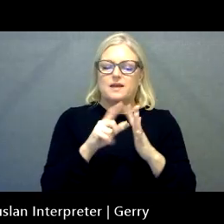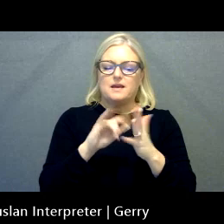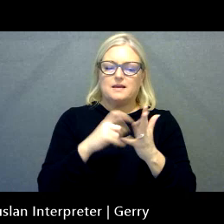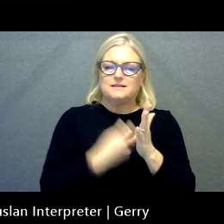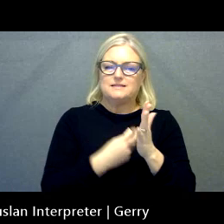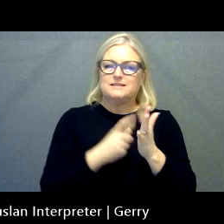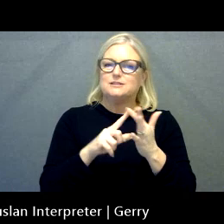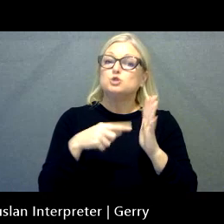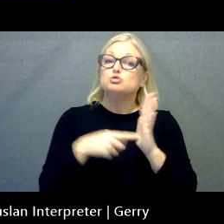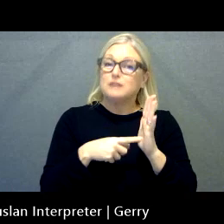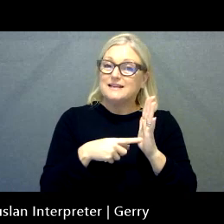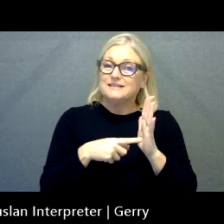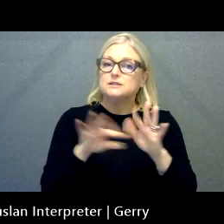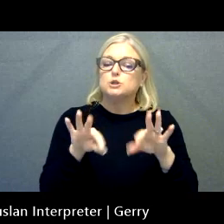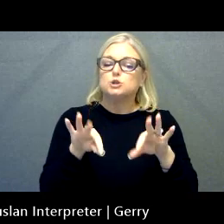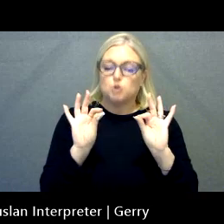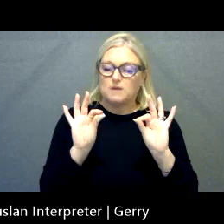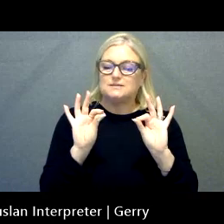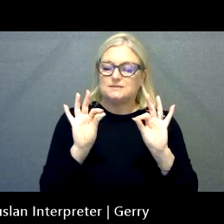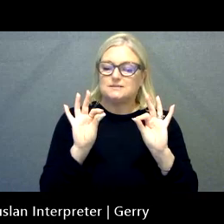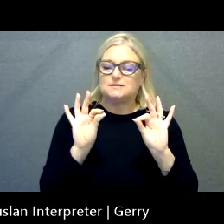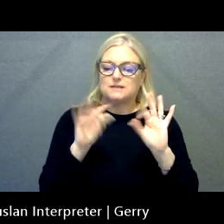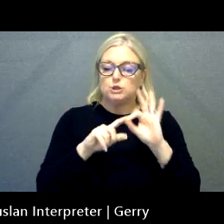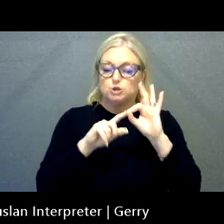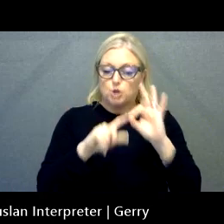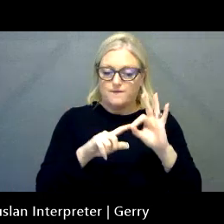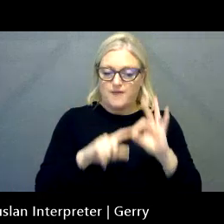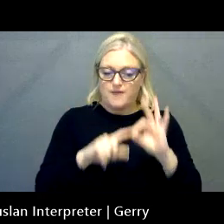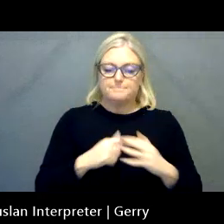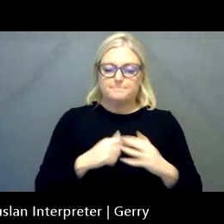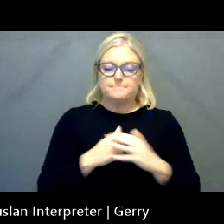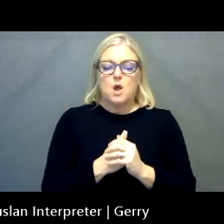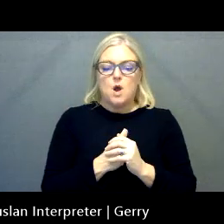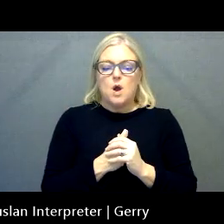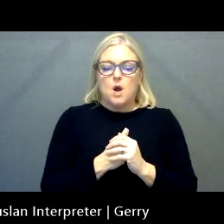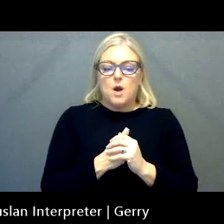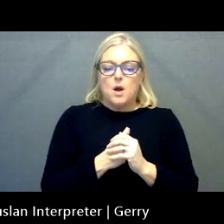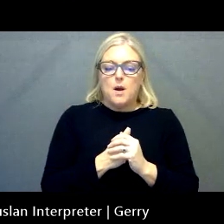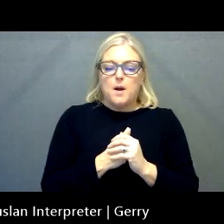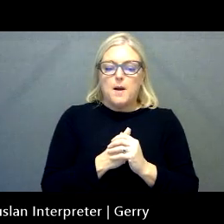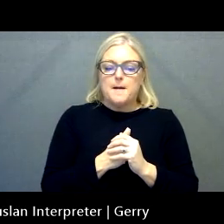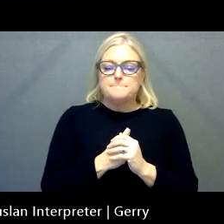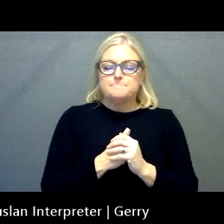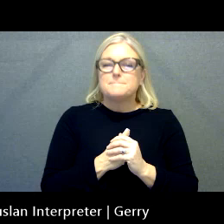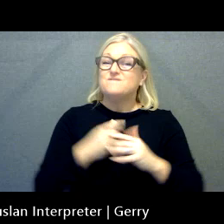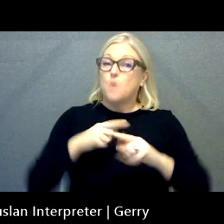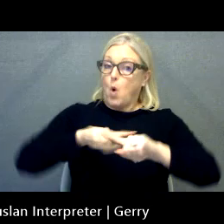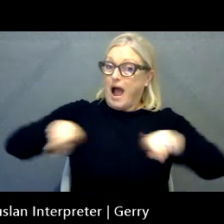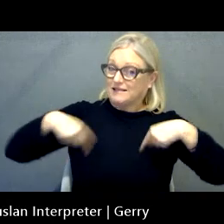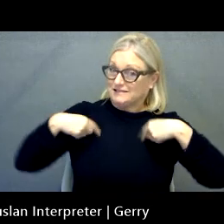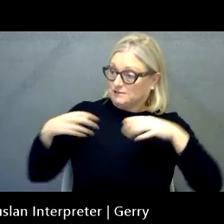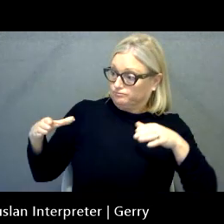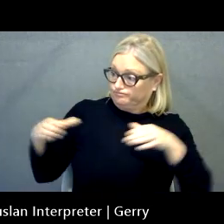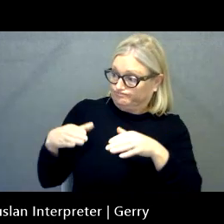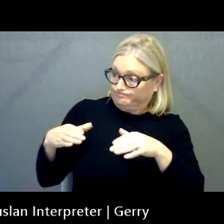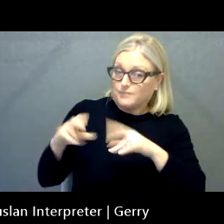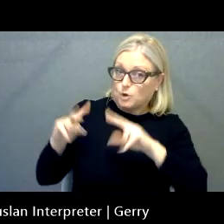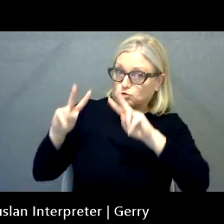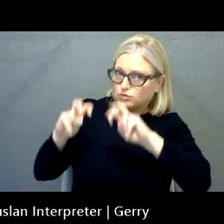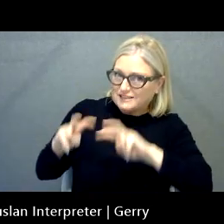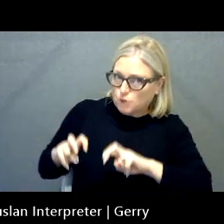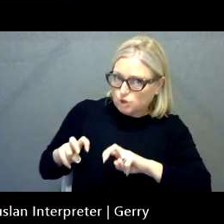particular challenges for us as a research team. The survey, again, showed you some examples